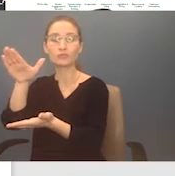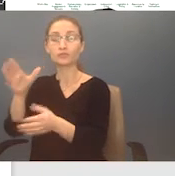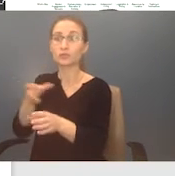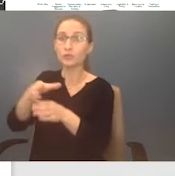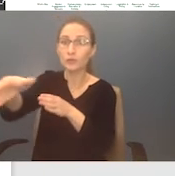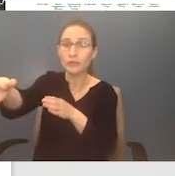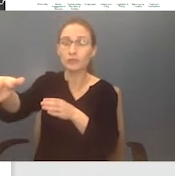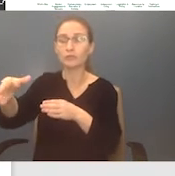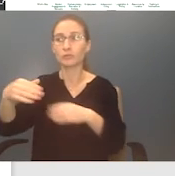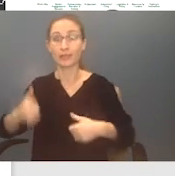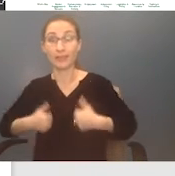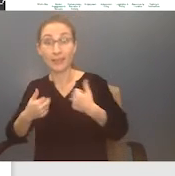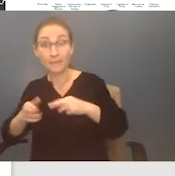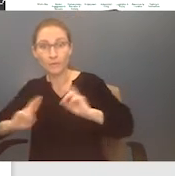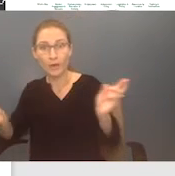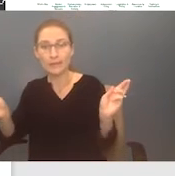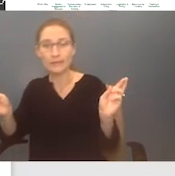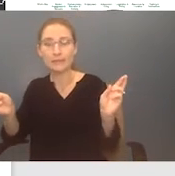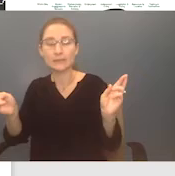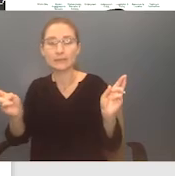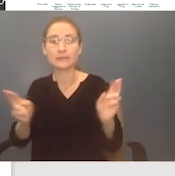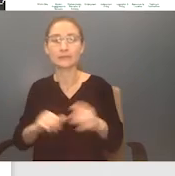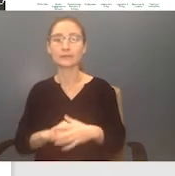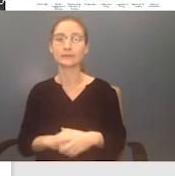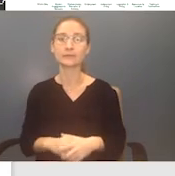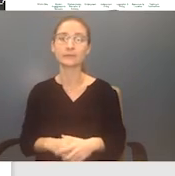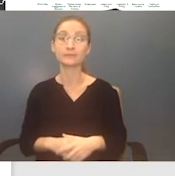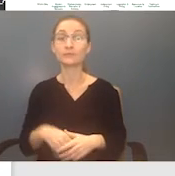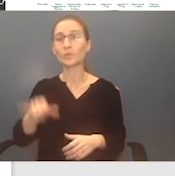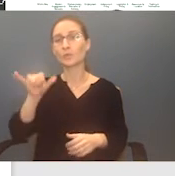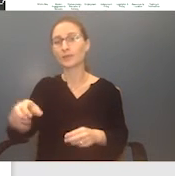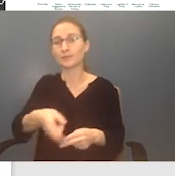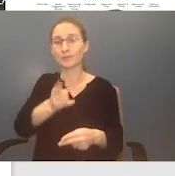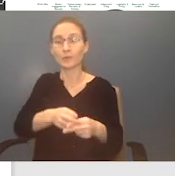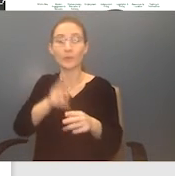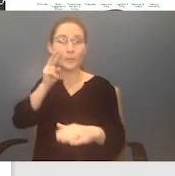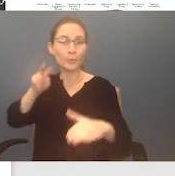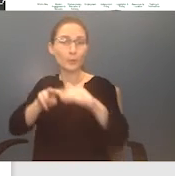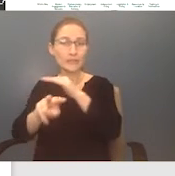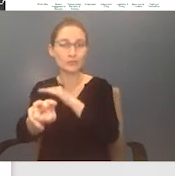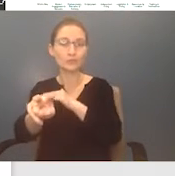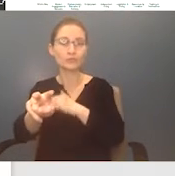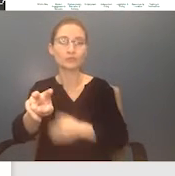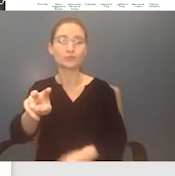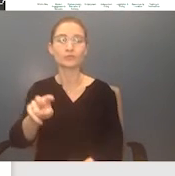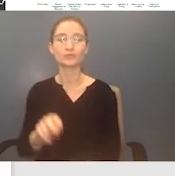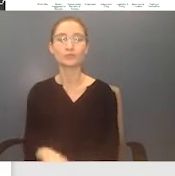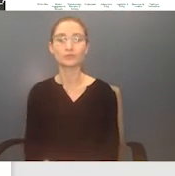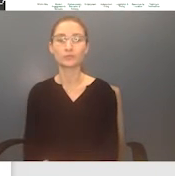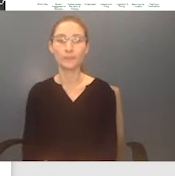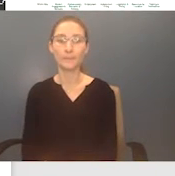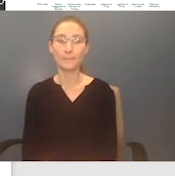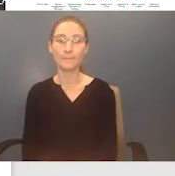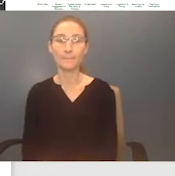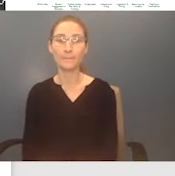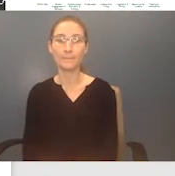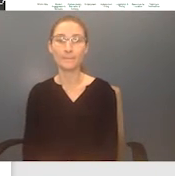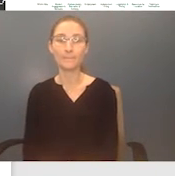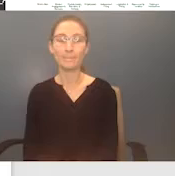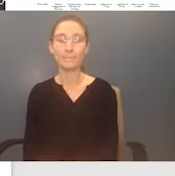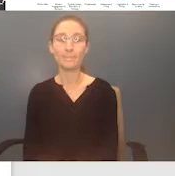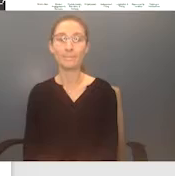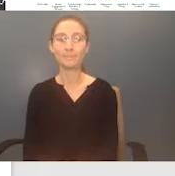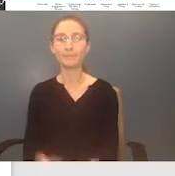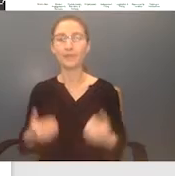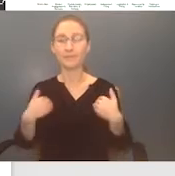life ready, you know, good quality of life, that kind of thing. So those are called predictors of post-school outcomes. So